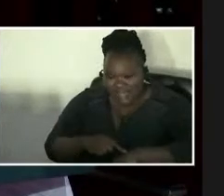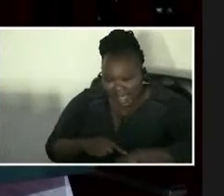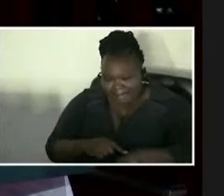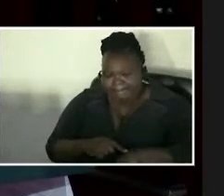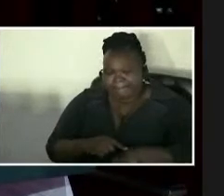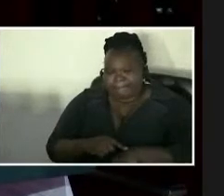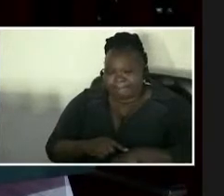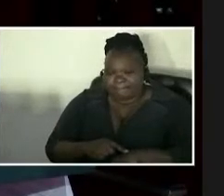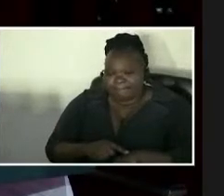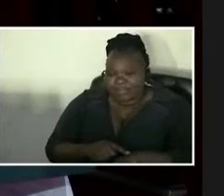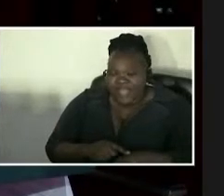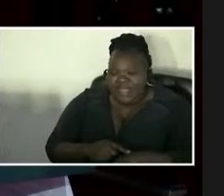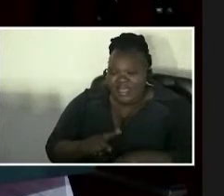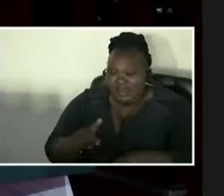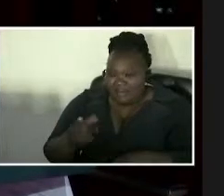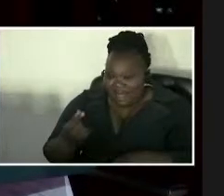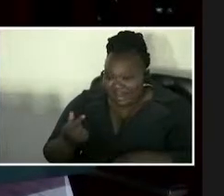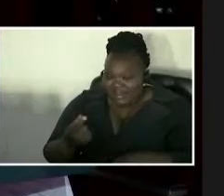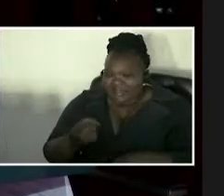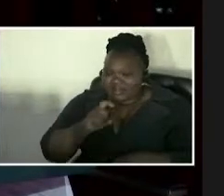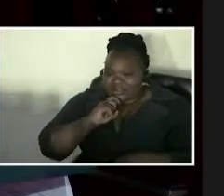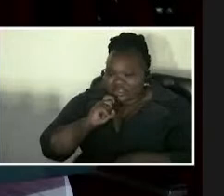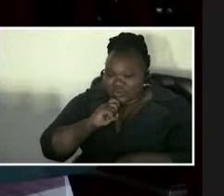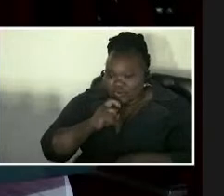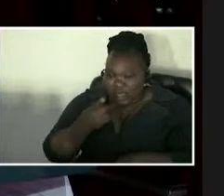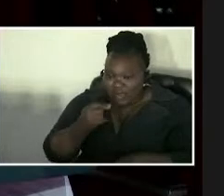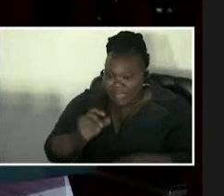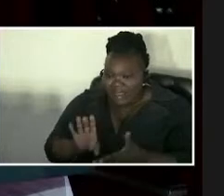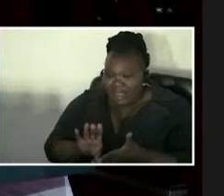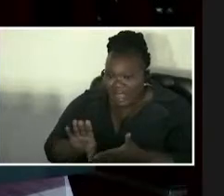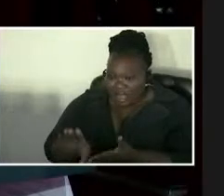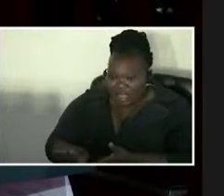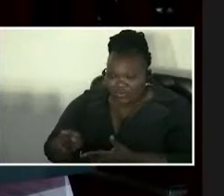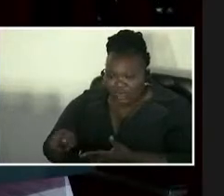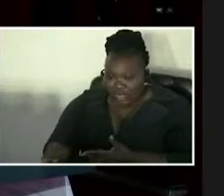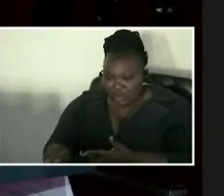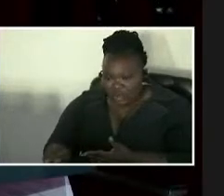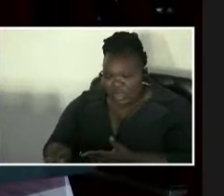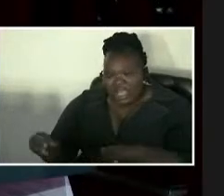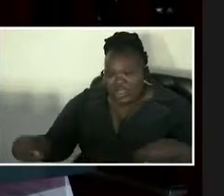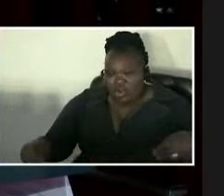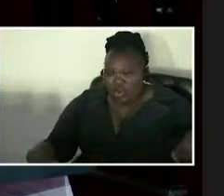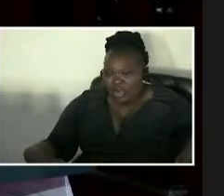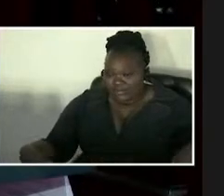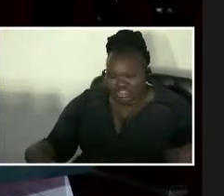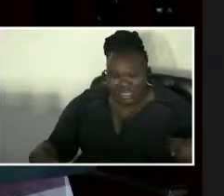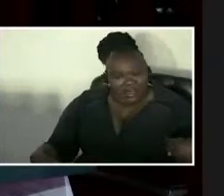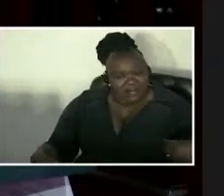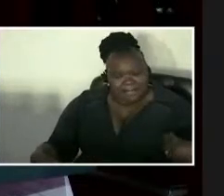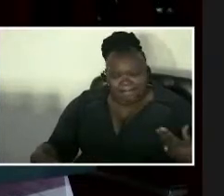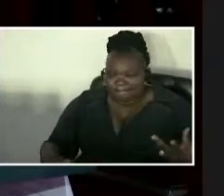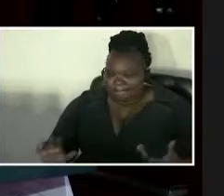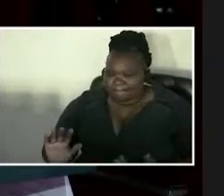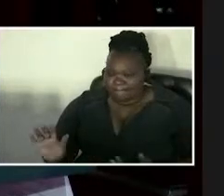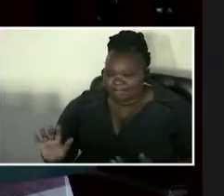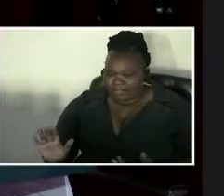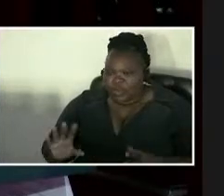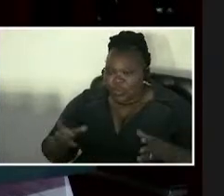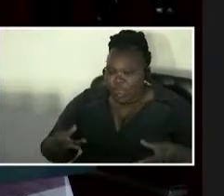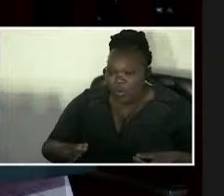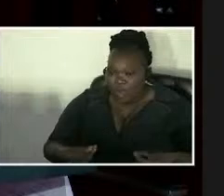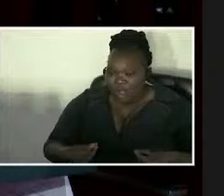intended purposes with the losses for corruption further we welcome the